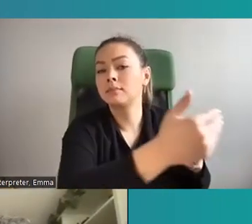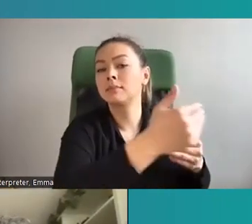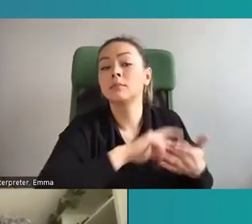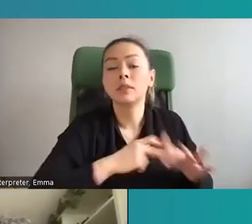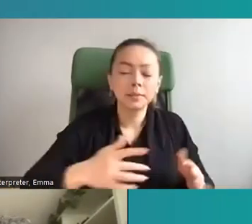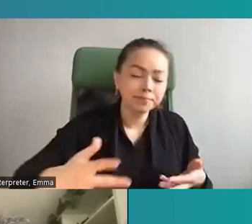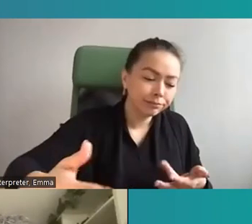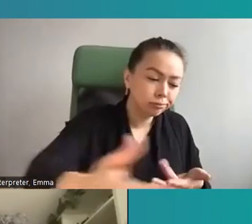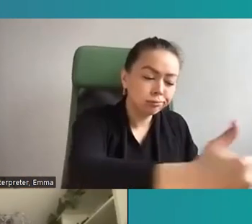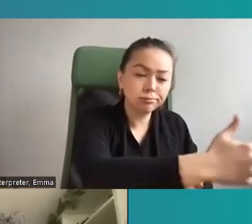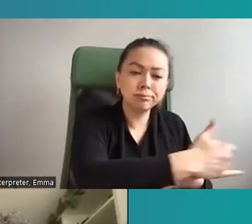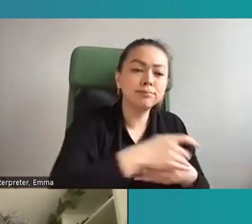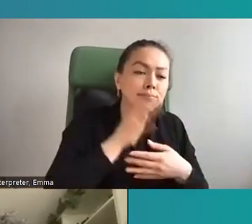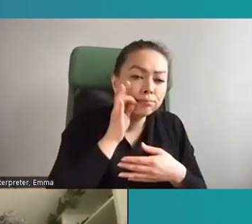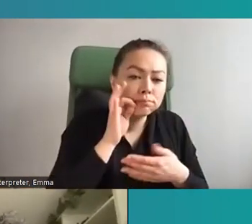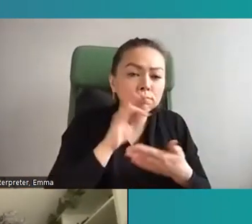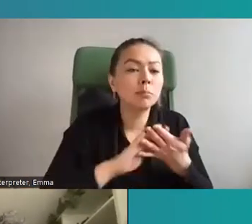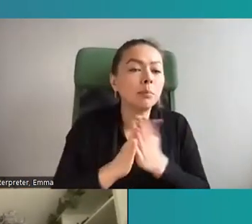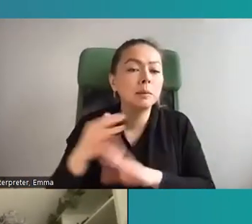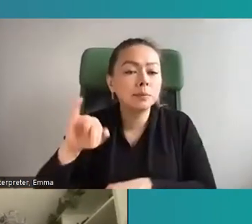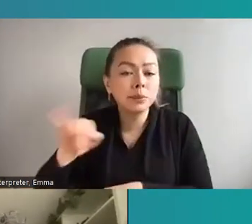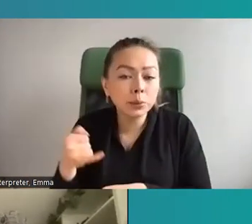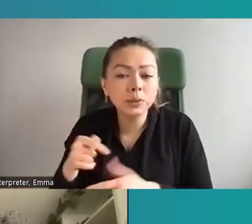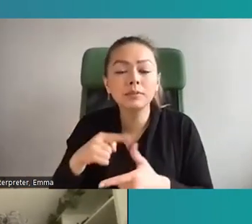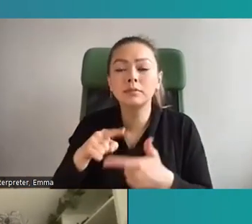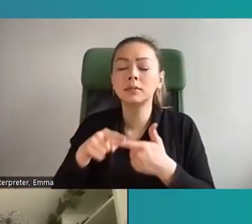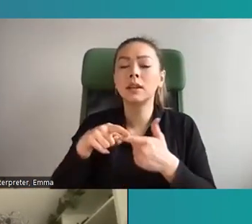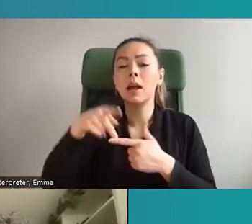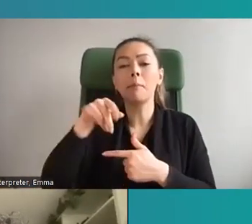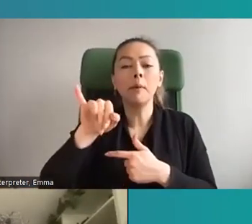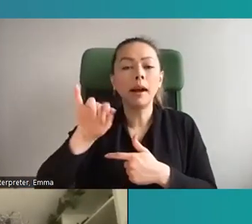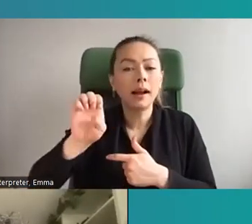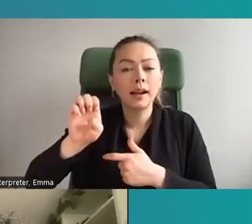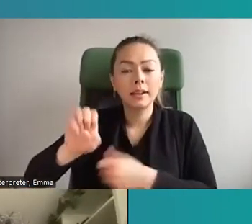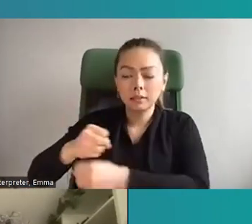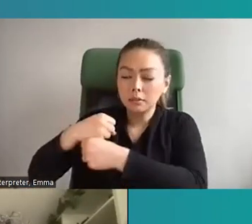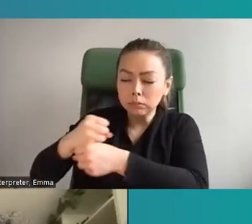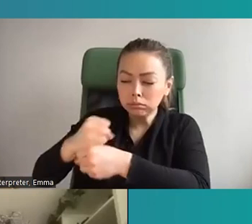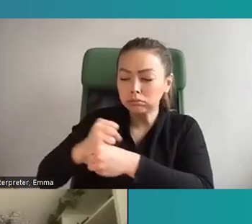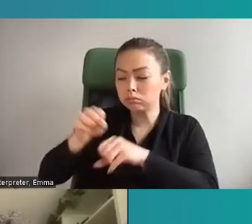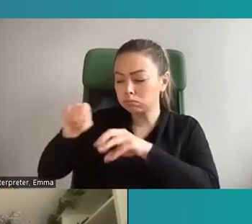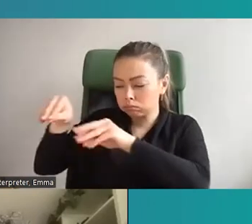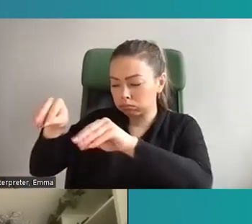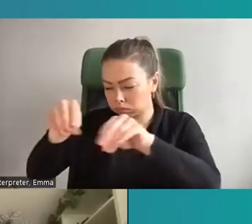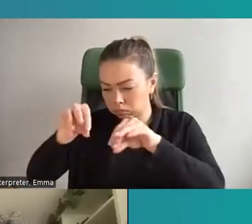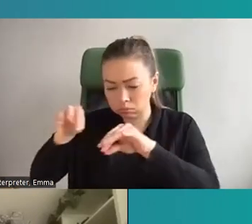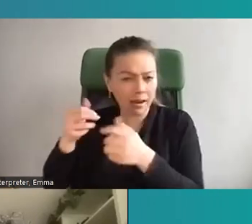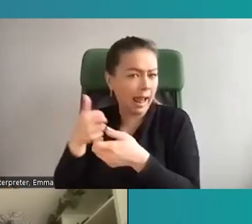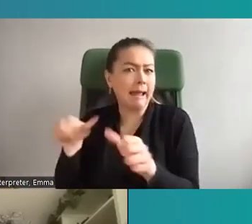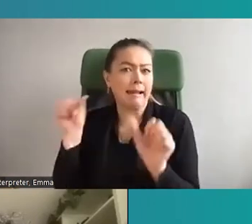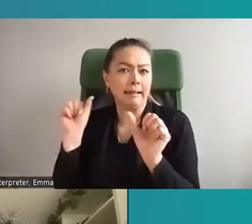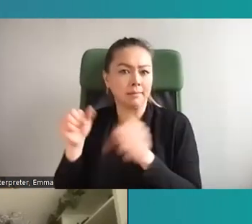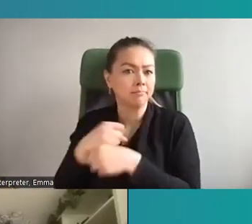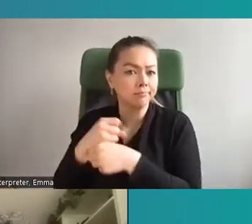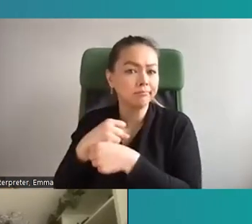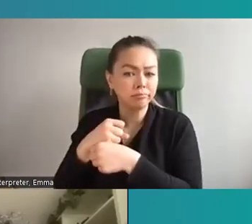a strawberry juice or strawberry pie or anything that we can make with strawberry. And so we mix them